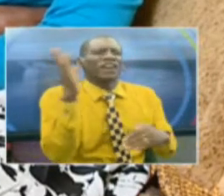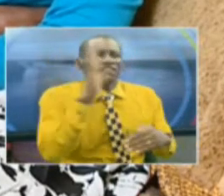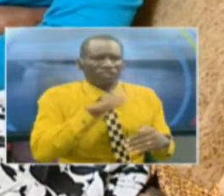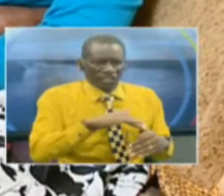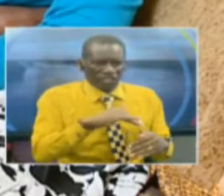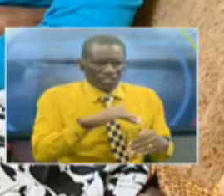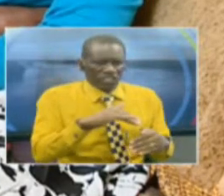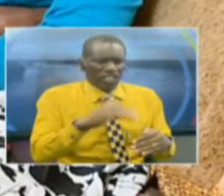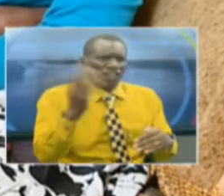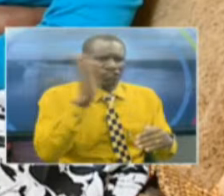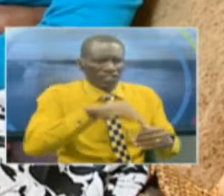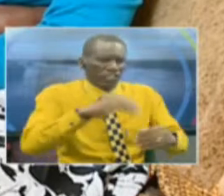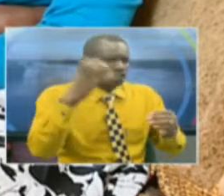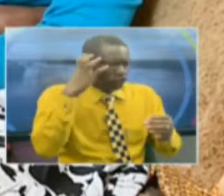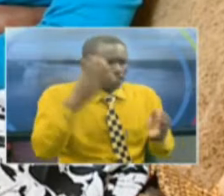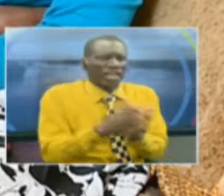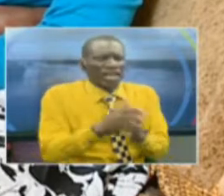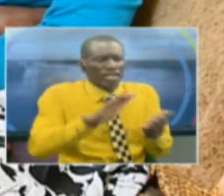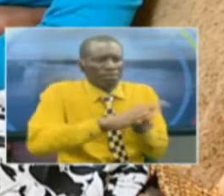lost sight,